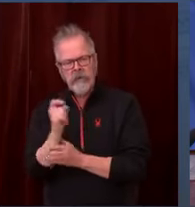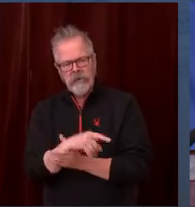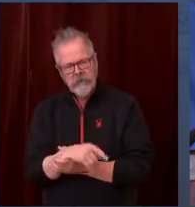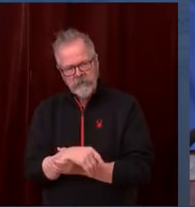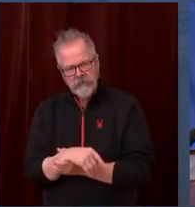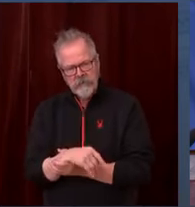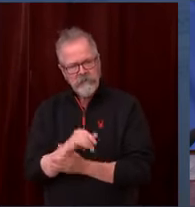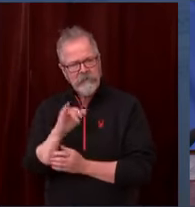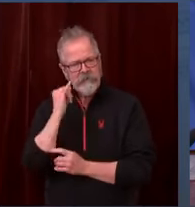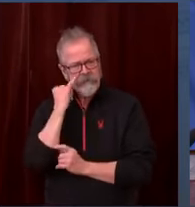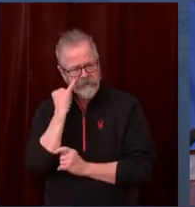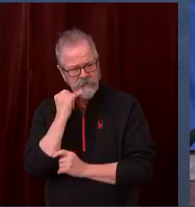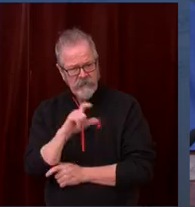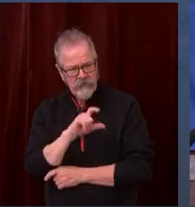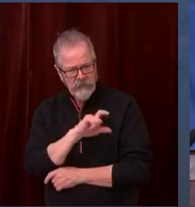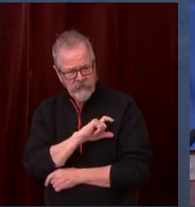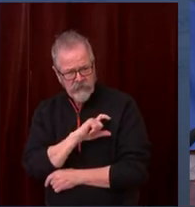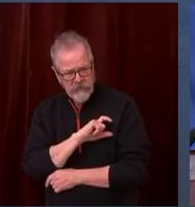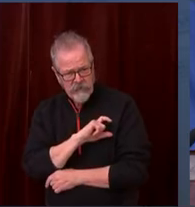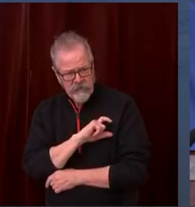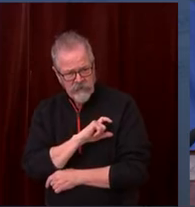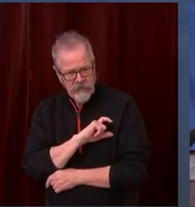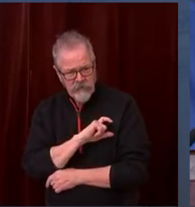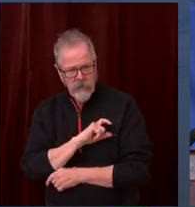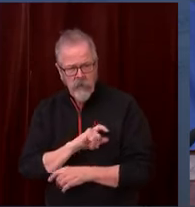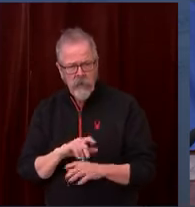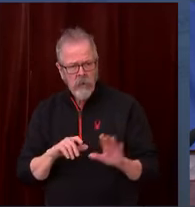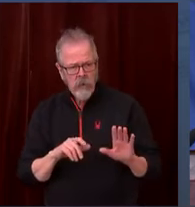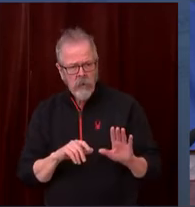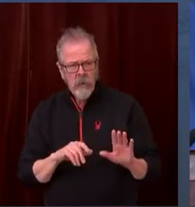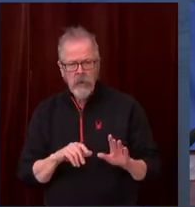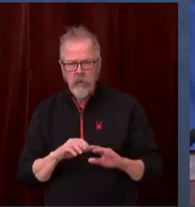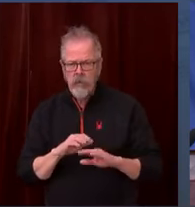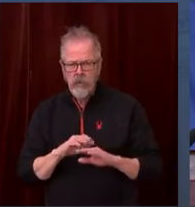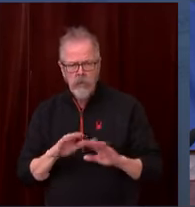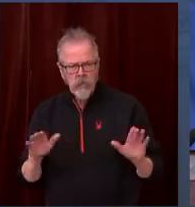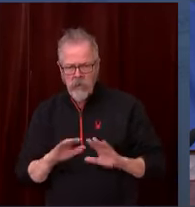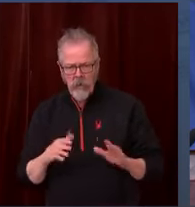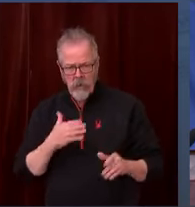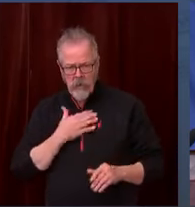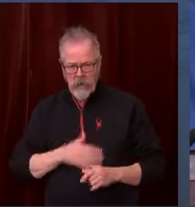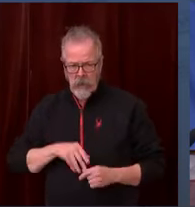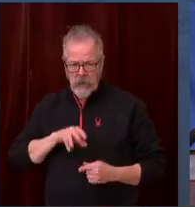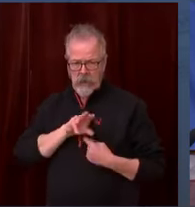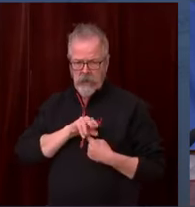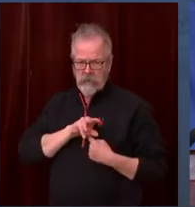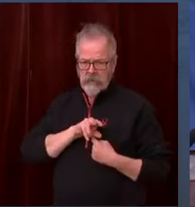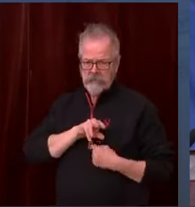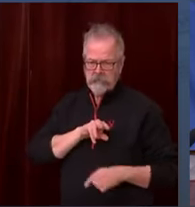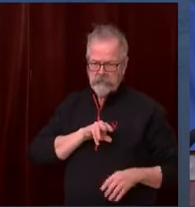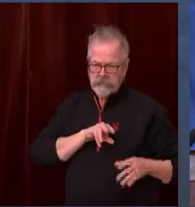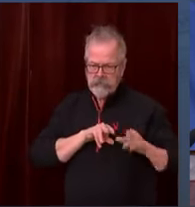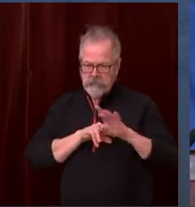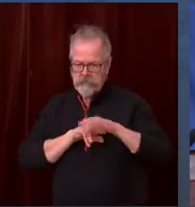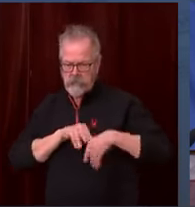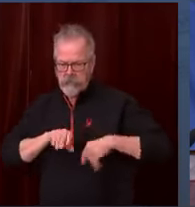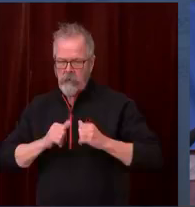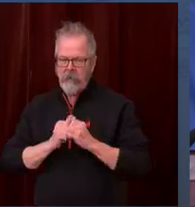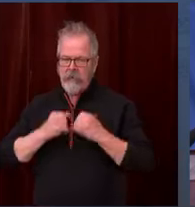many departments? Would you support a state mandate to require them to do that, and would the state help them pay for